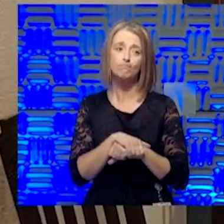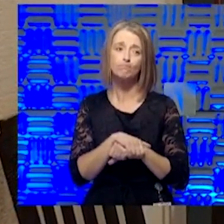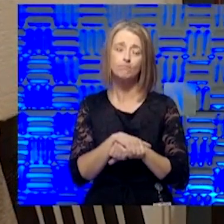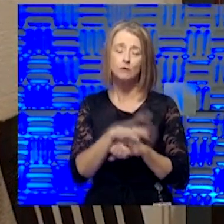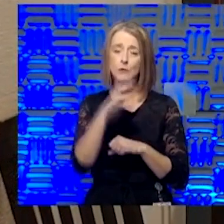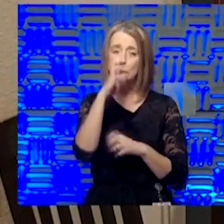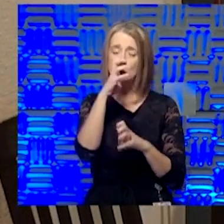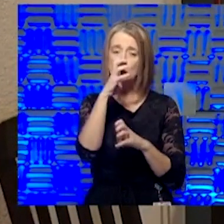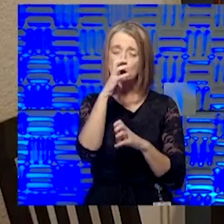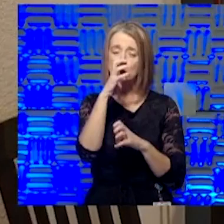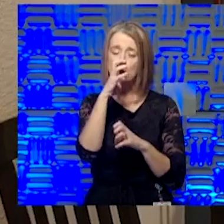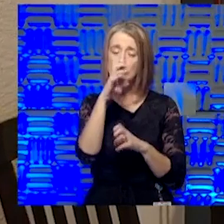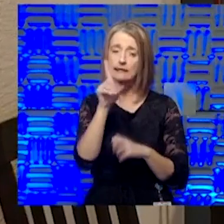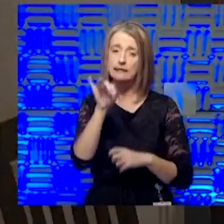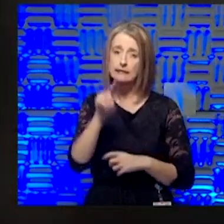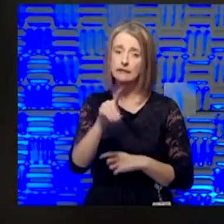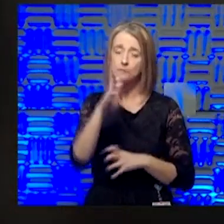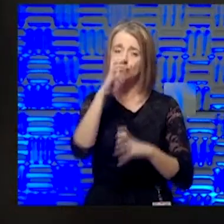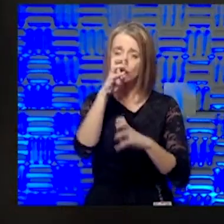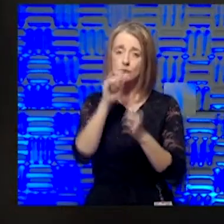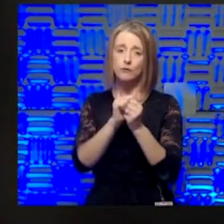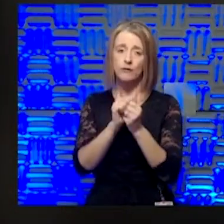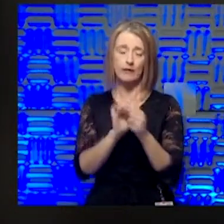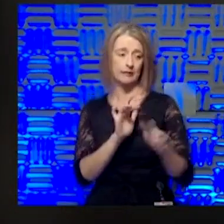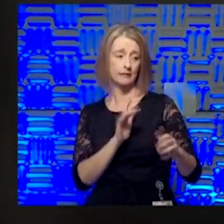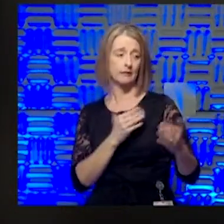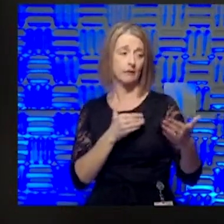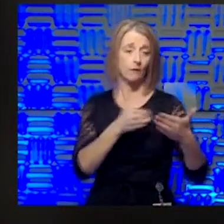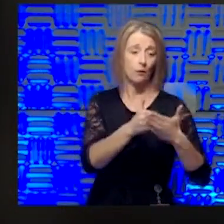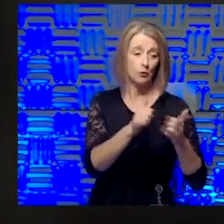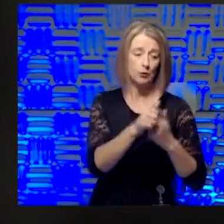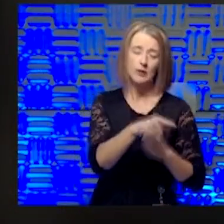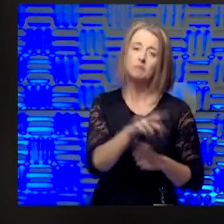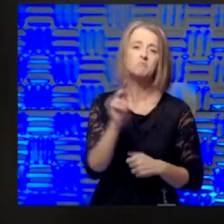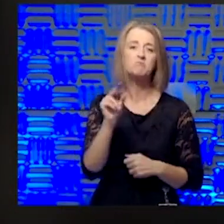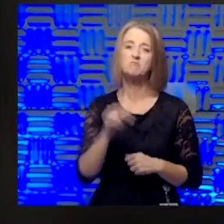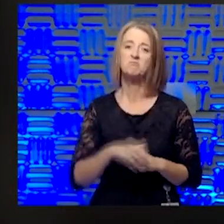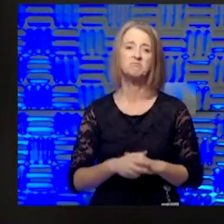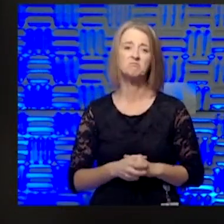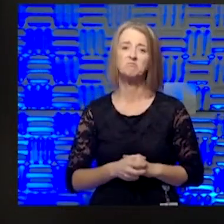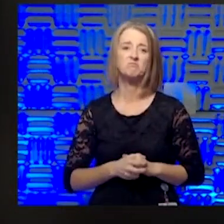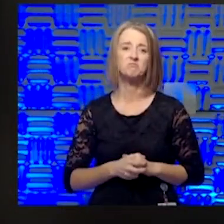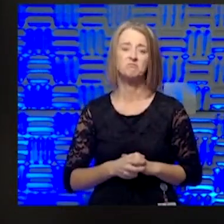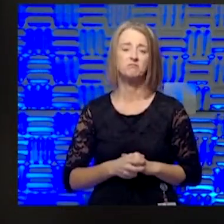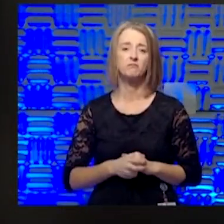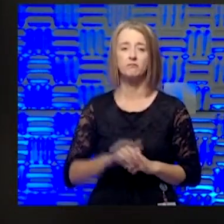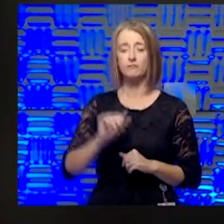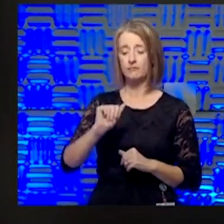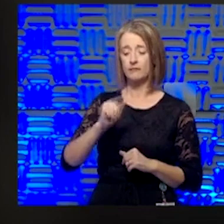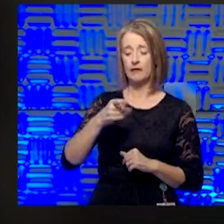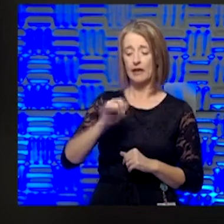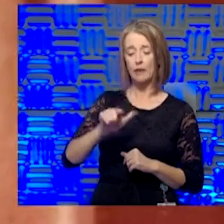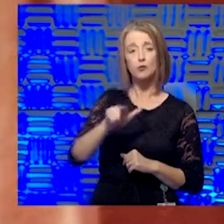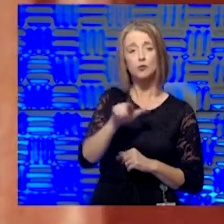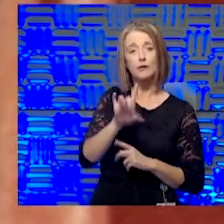strict about what I did. I didn't go near him at all. And then on April